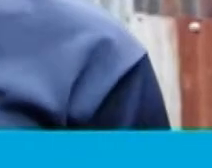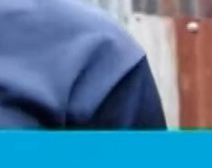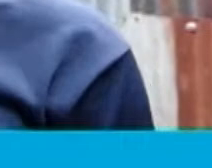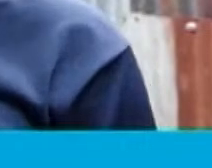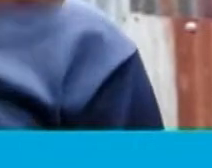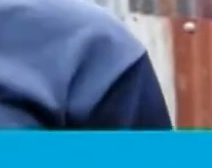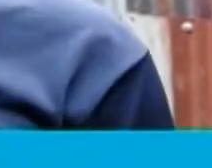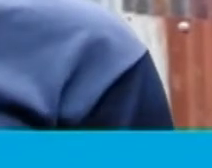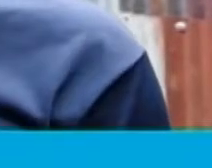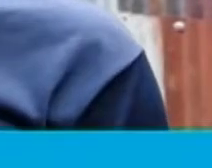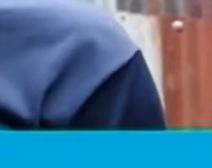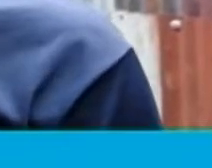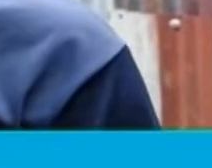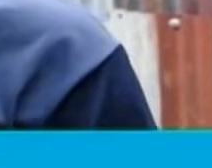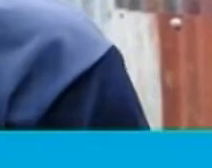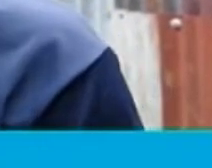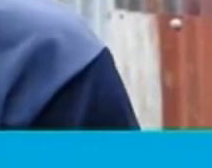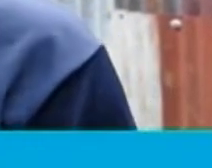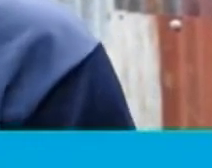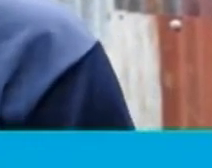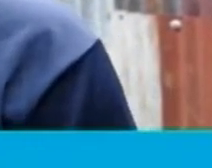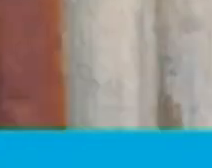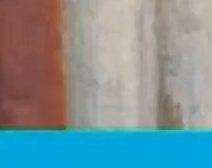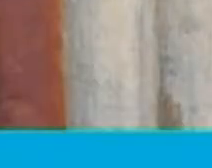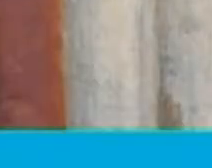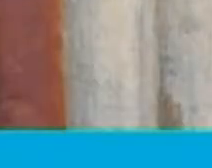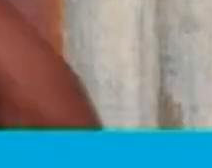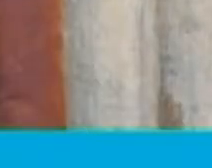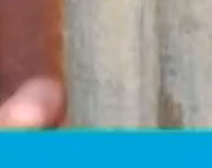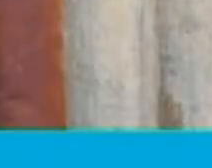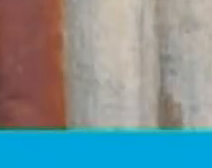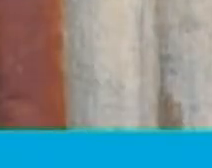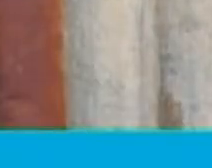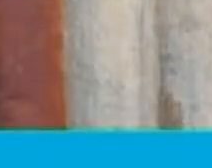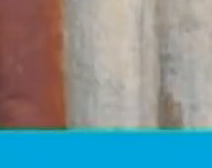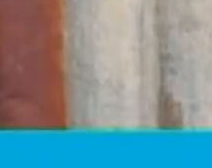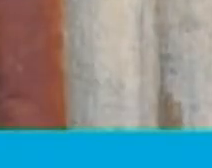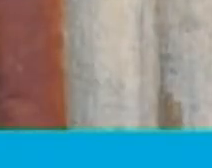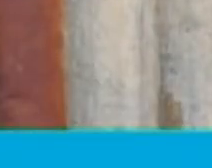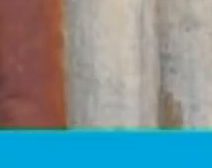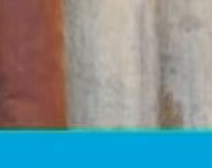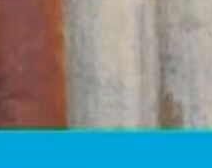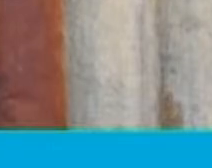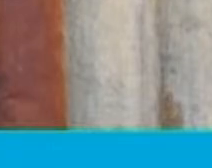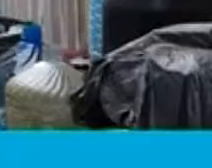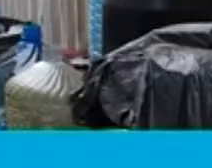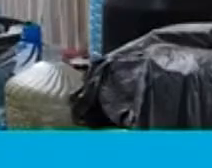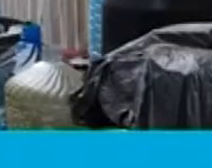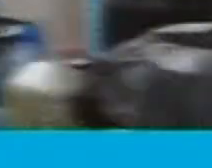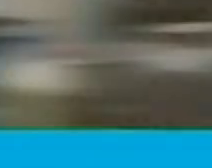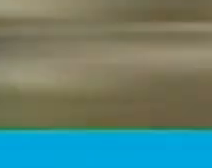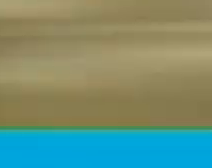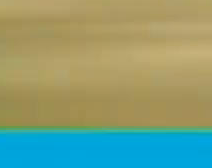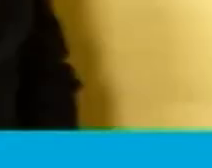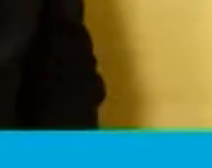Wewe pereka huko. Unajua ni wewe tumetoa hapa ushamba juzi. Basi tafutani mwingine mmuta uzaba. Wewe digidhia wewe.